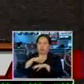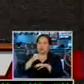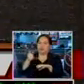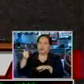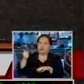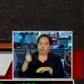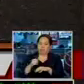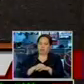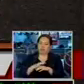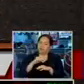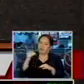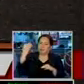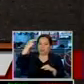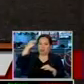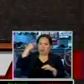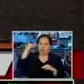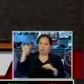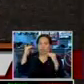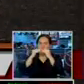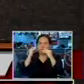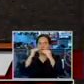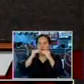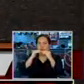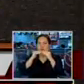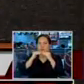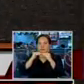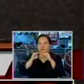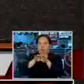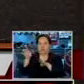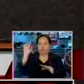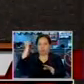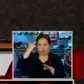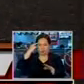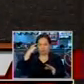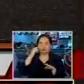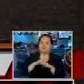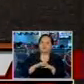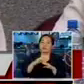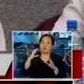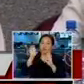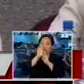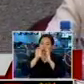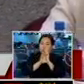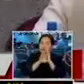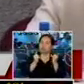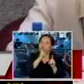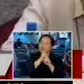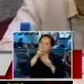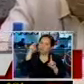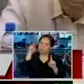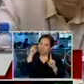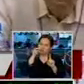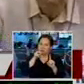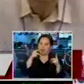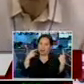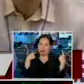a co-equal branch of our government. The Constitution recognizes a